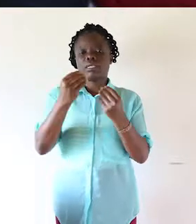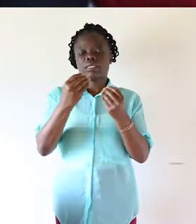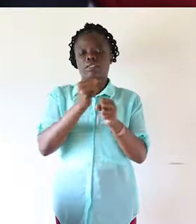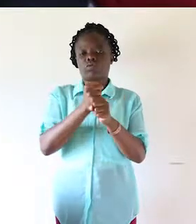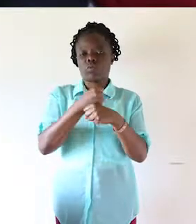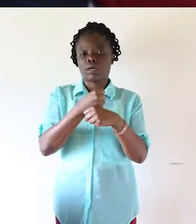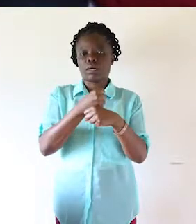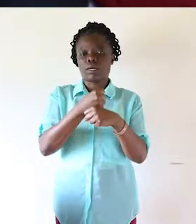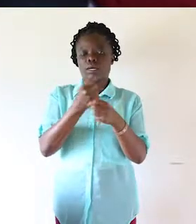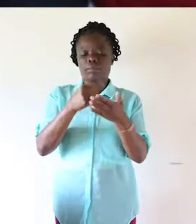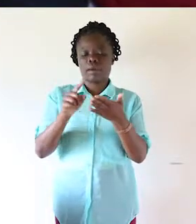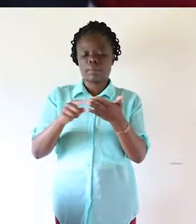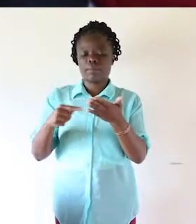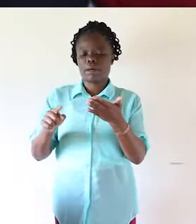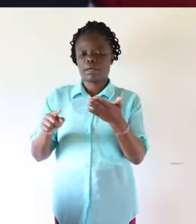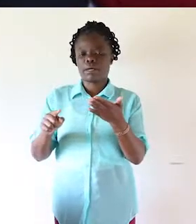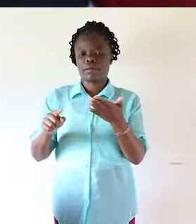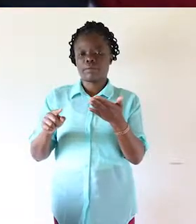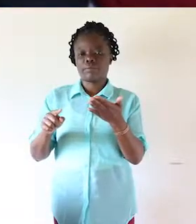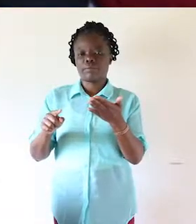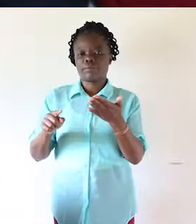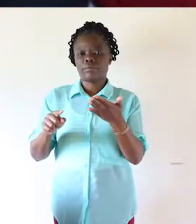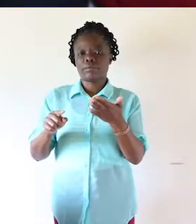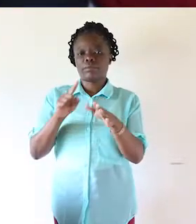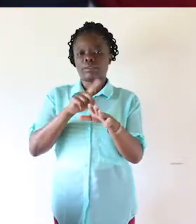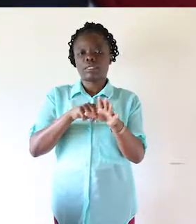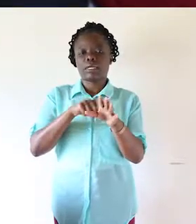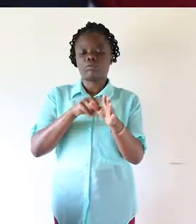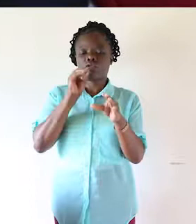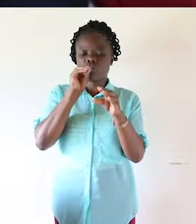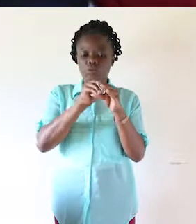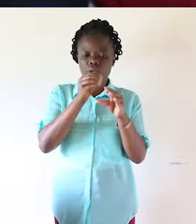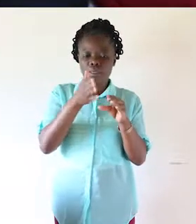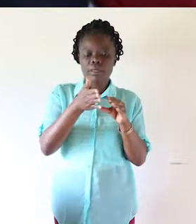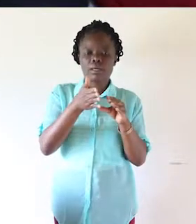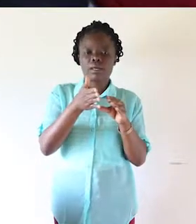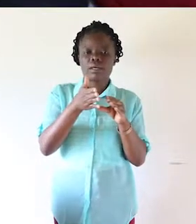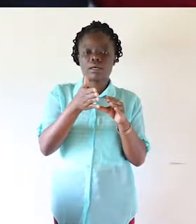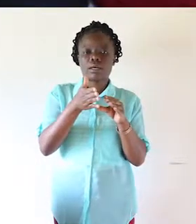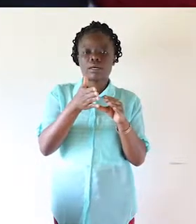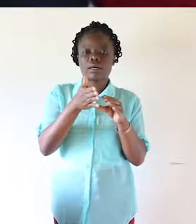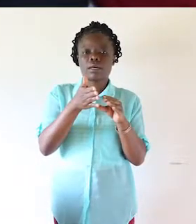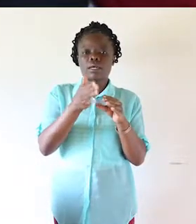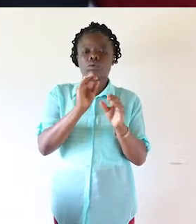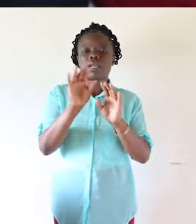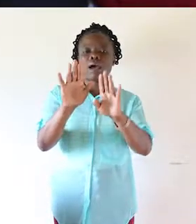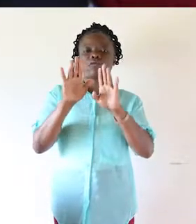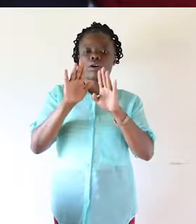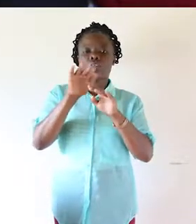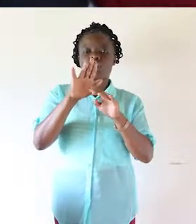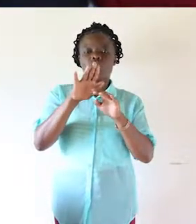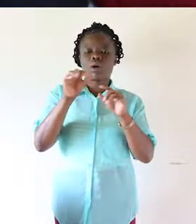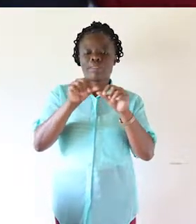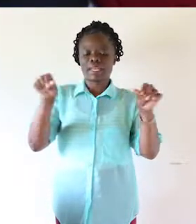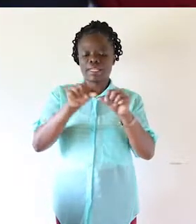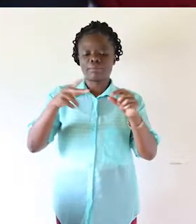easy to mark here. Now, when you have put this, it will avoid your